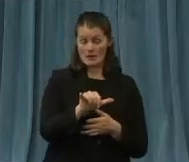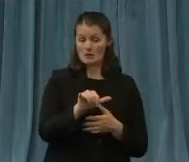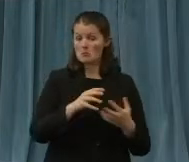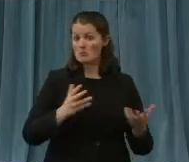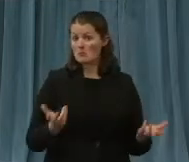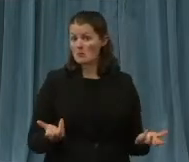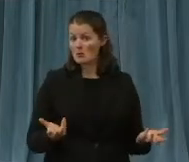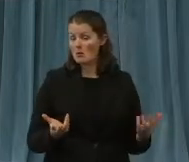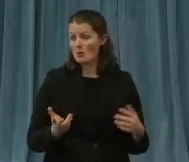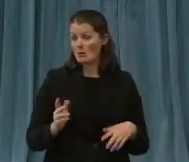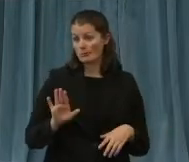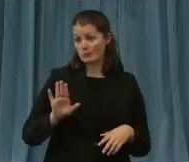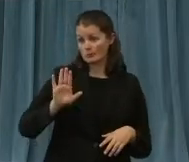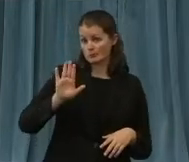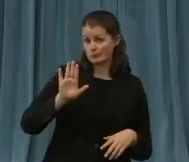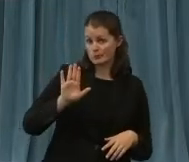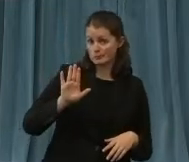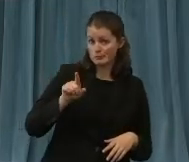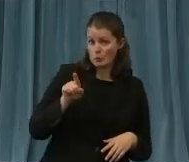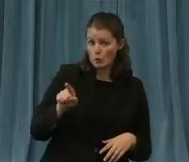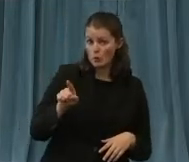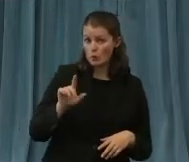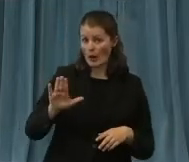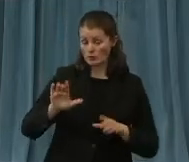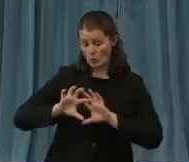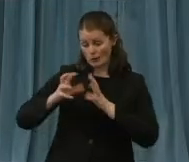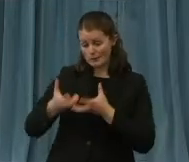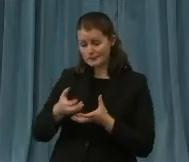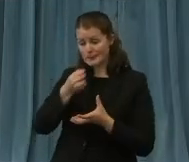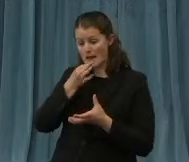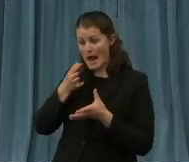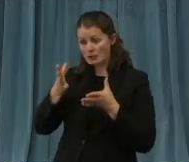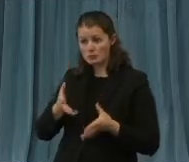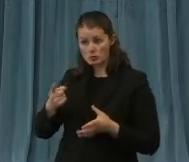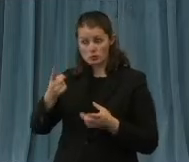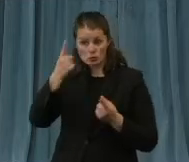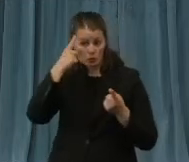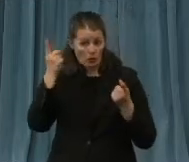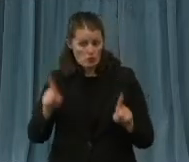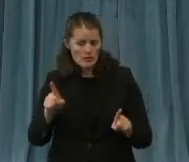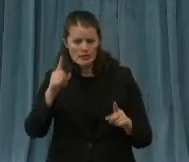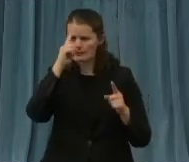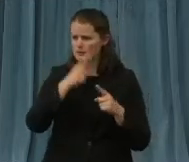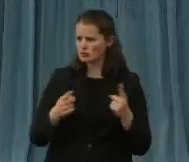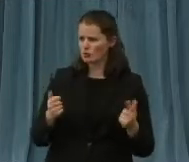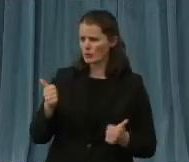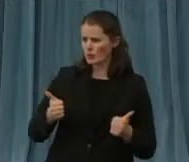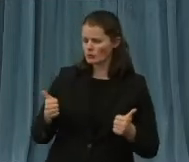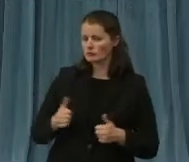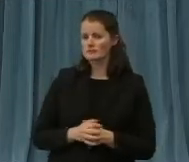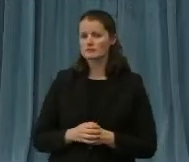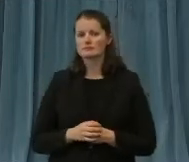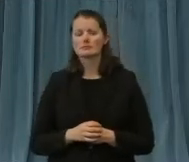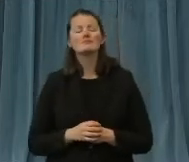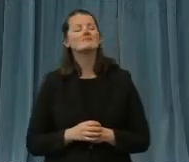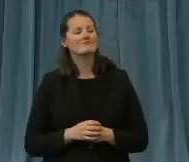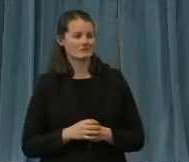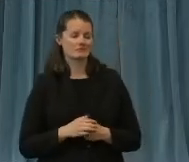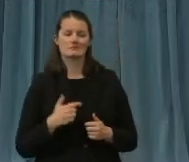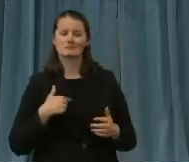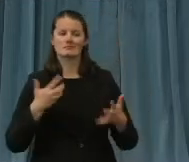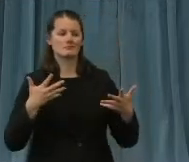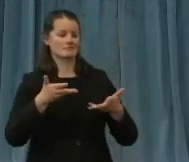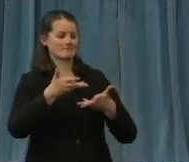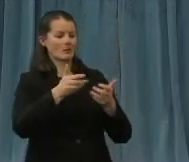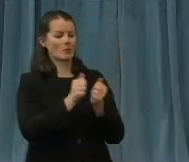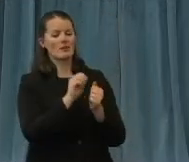do you and your experts for the state agree or disagree? Well, I have spoken to Mr. Maddox numerous times in the